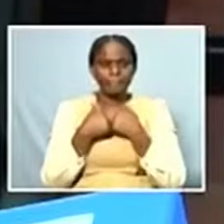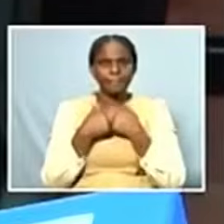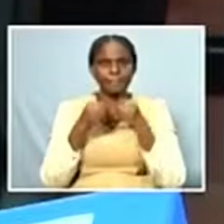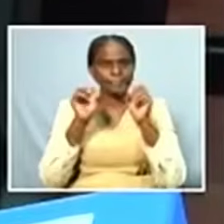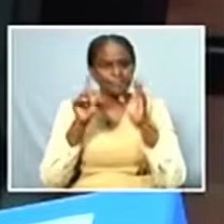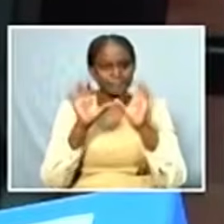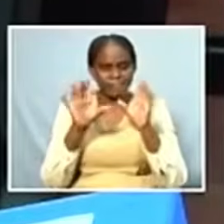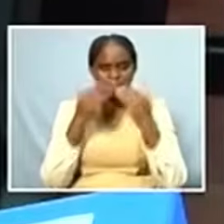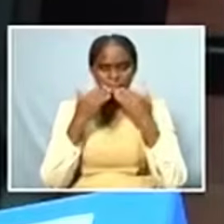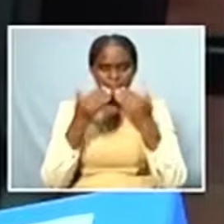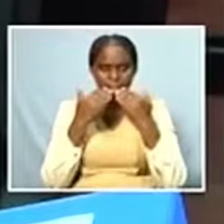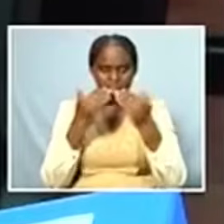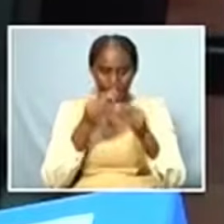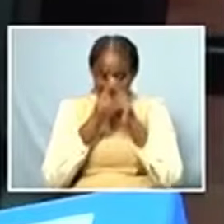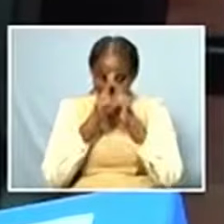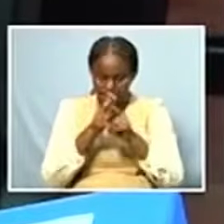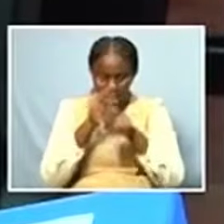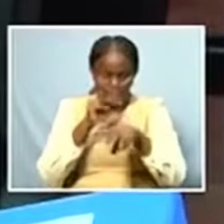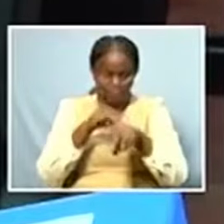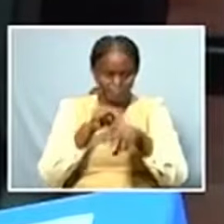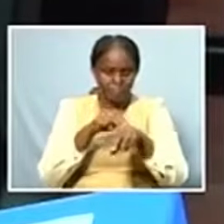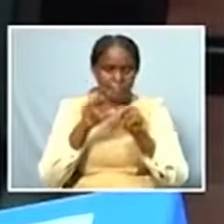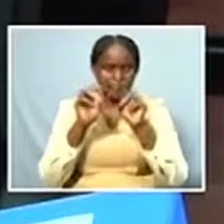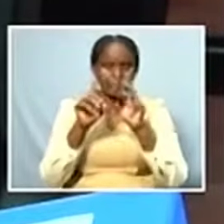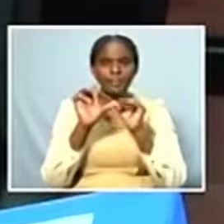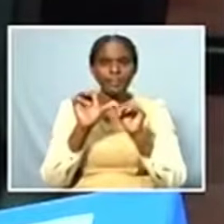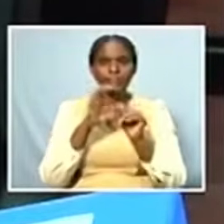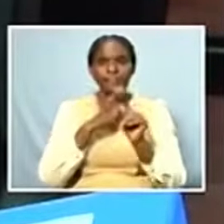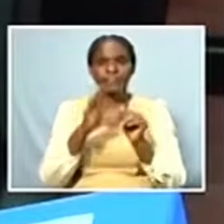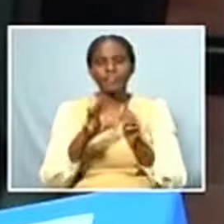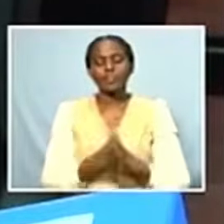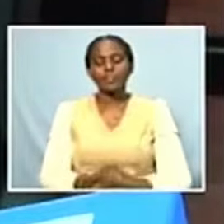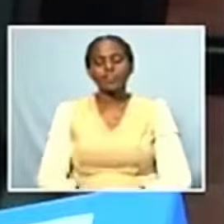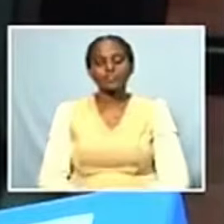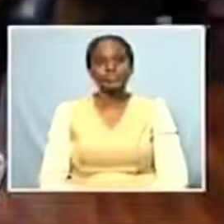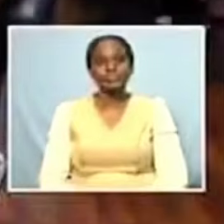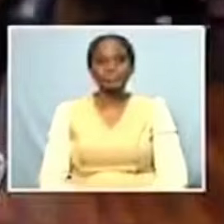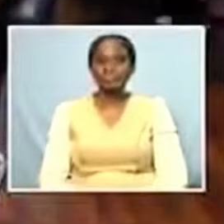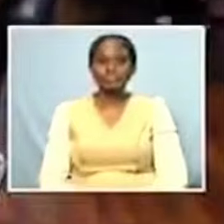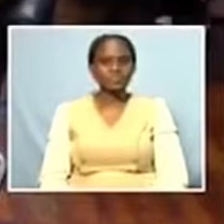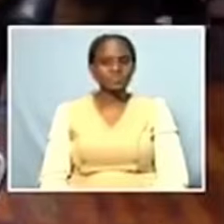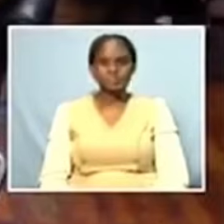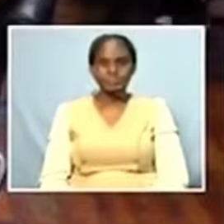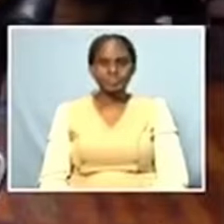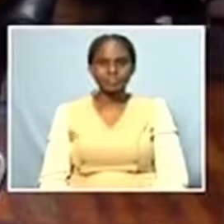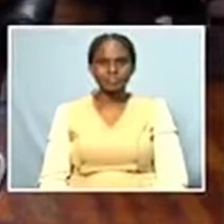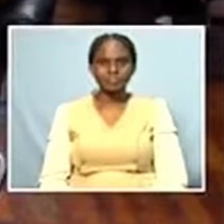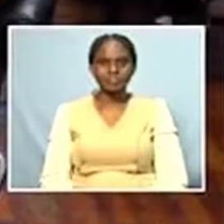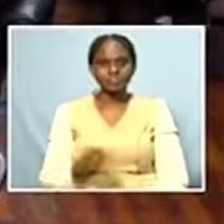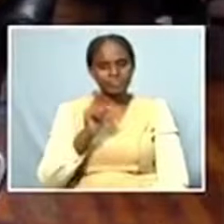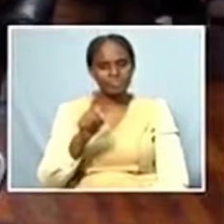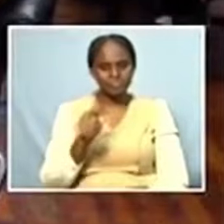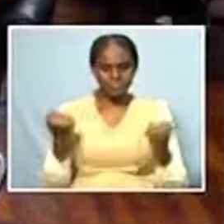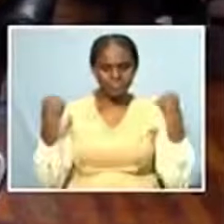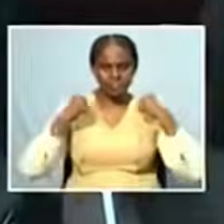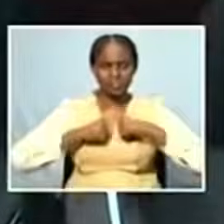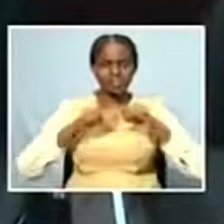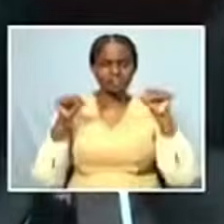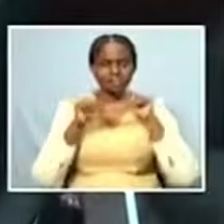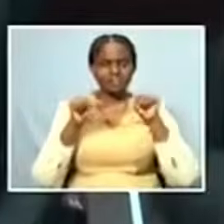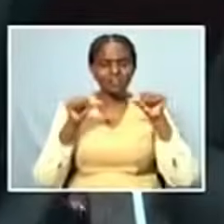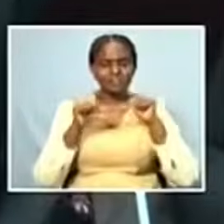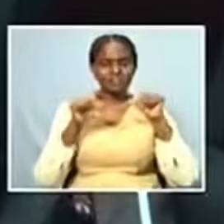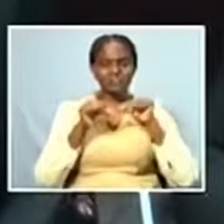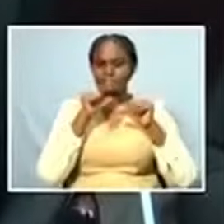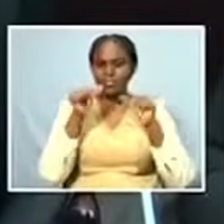Okay, thank you. Honorable Mwina. Okay, so I think don't wear a bigger size coat which will not